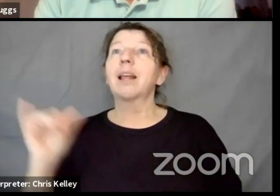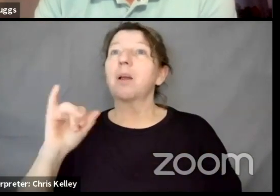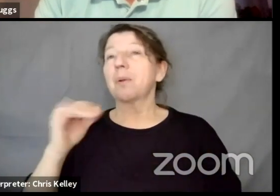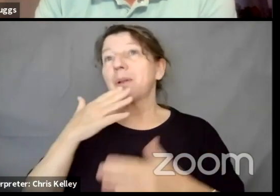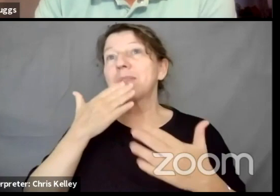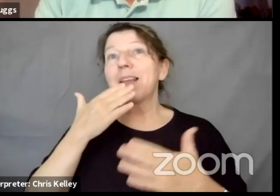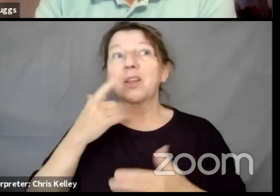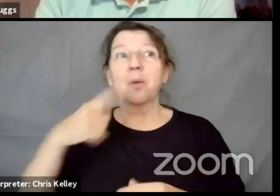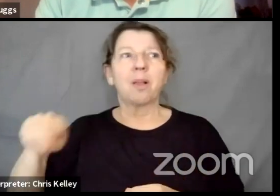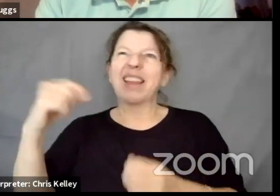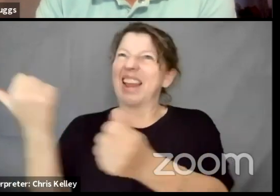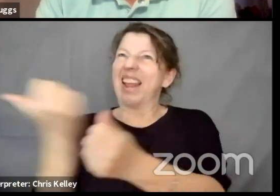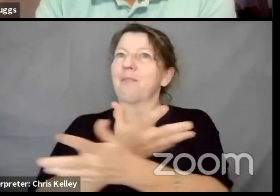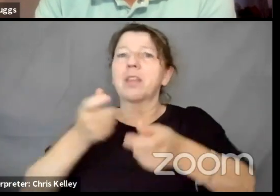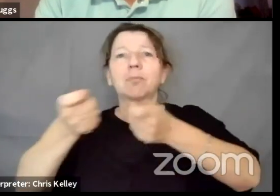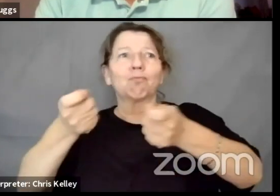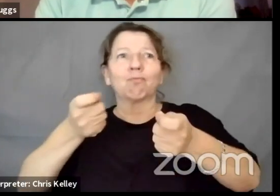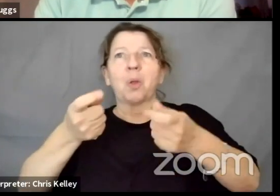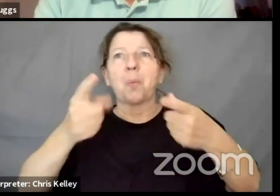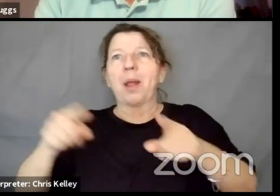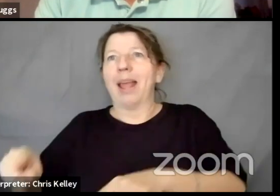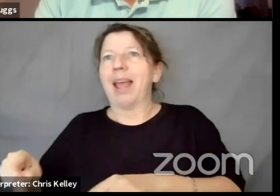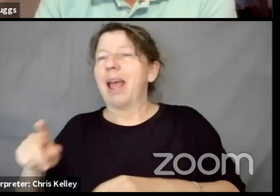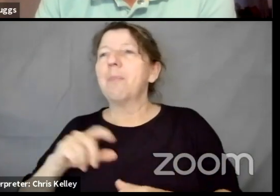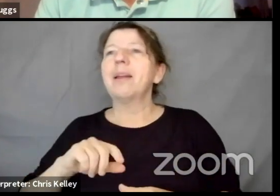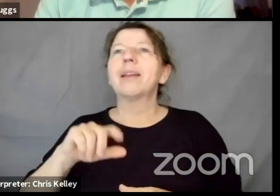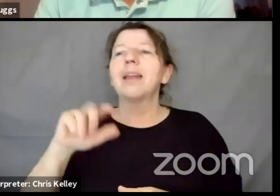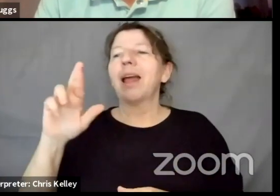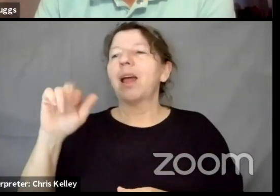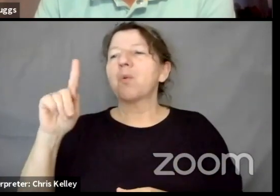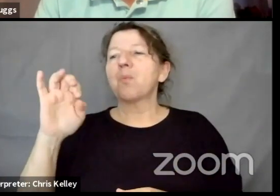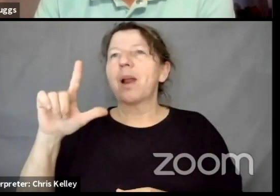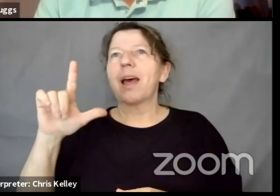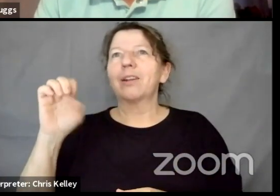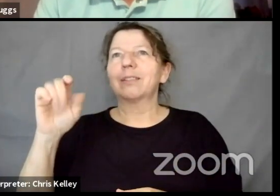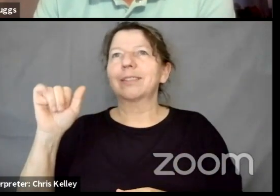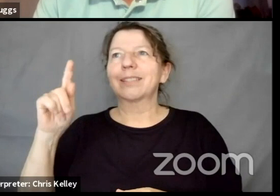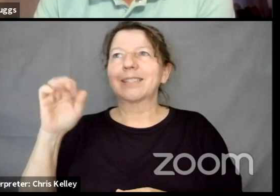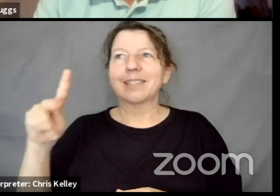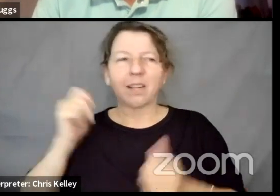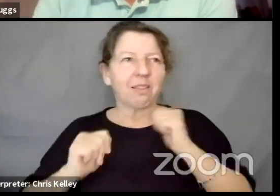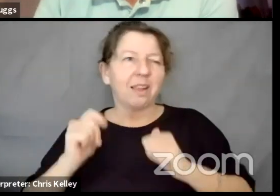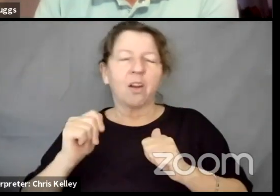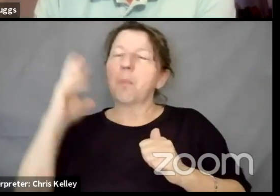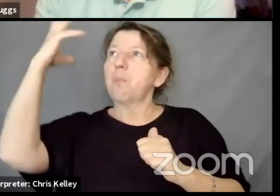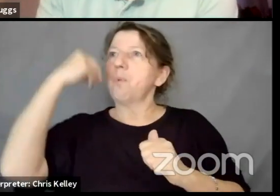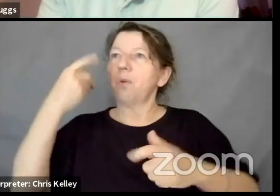the curation of the whole event and Rattlestick Playwrights Theater, just beautifully done. James, what's on your